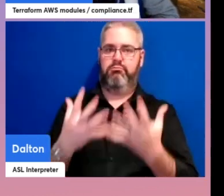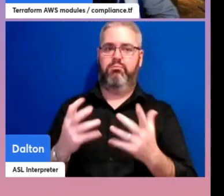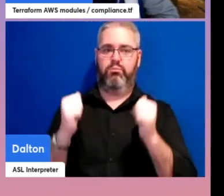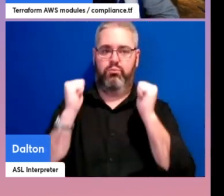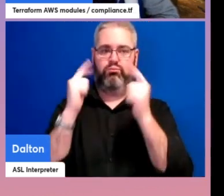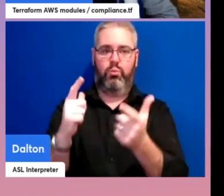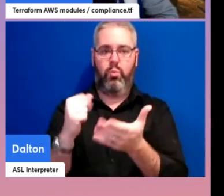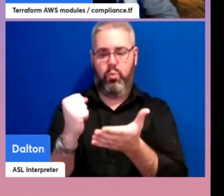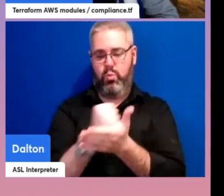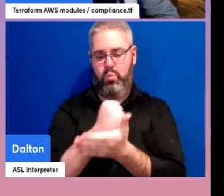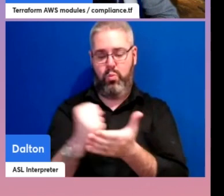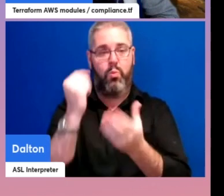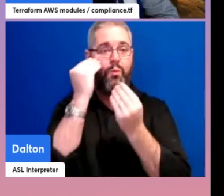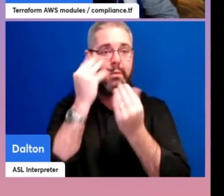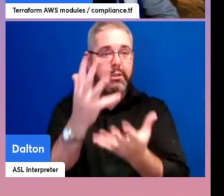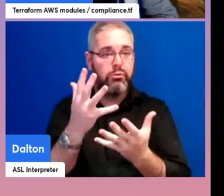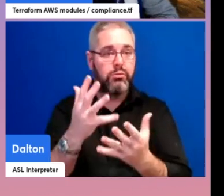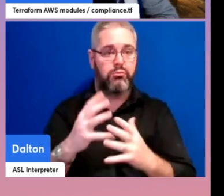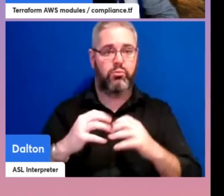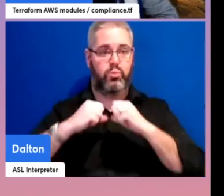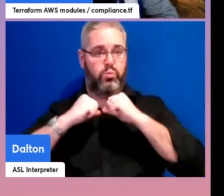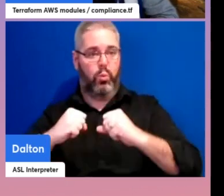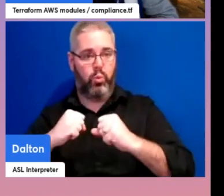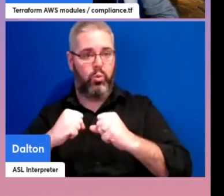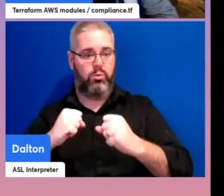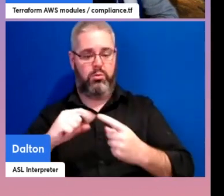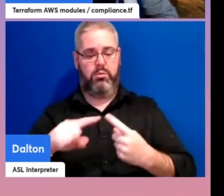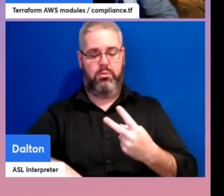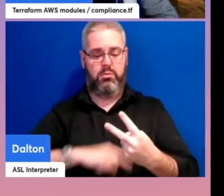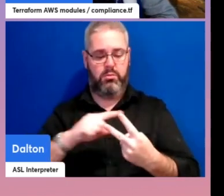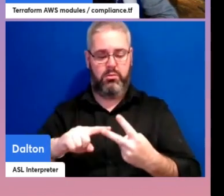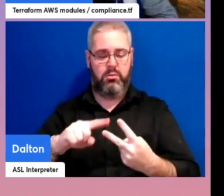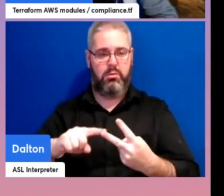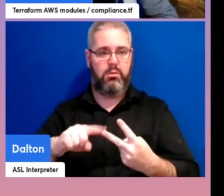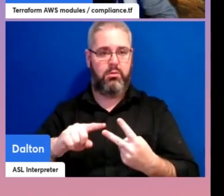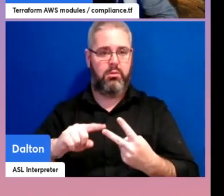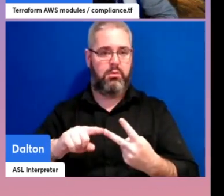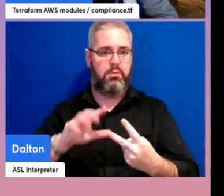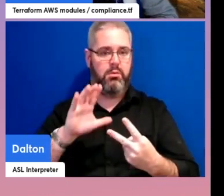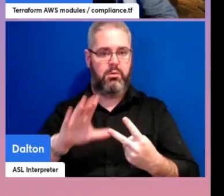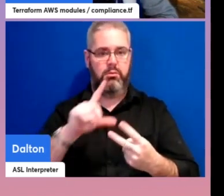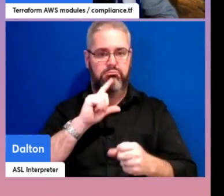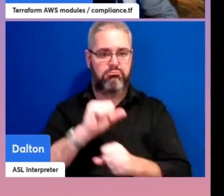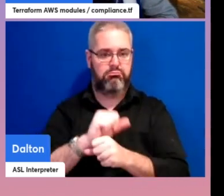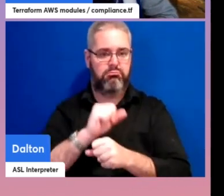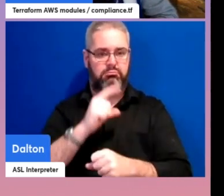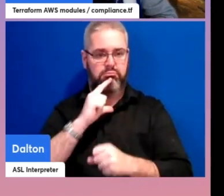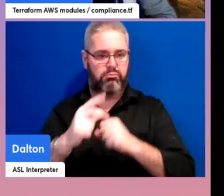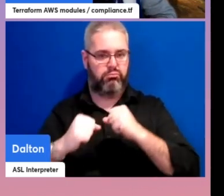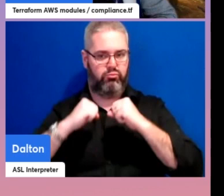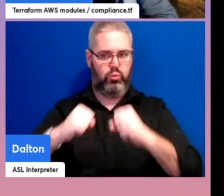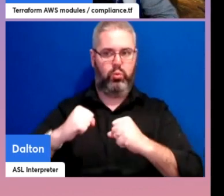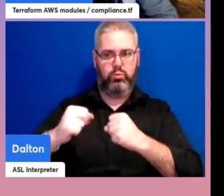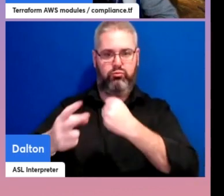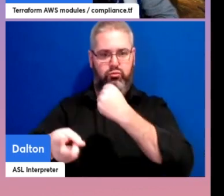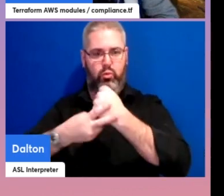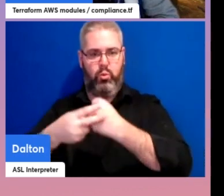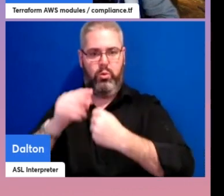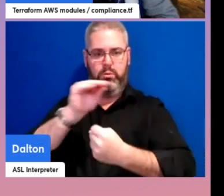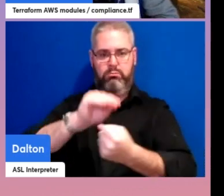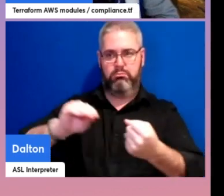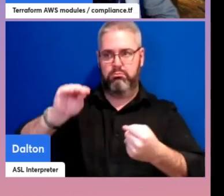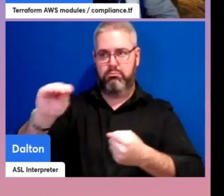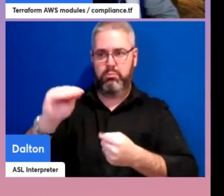card information is secure and it's securely stored and processing is secure and so